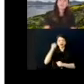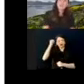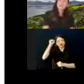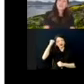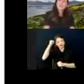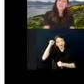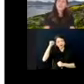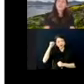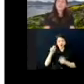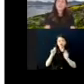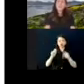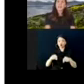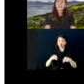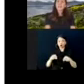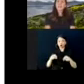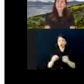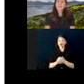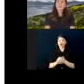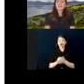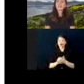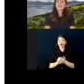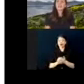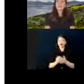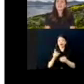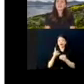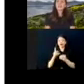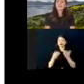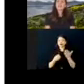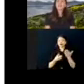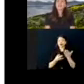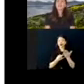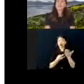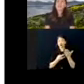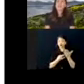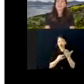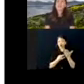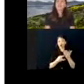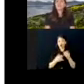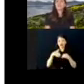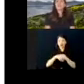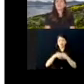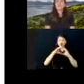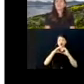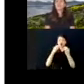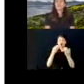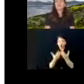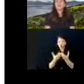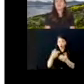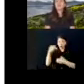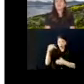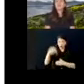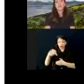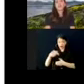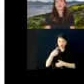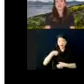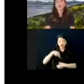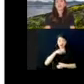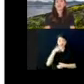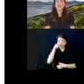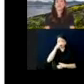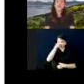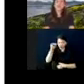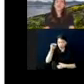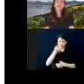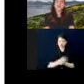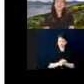And even within this very savvy online group, we see quite a lot of churn in DFS use,